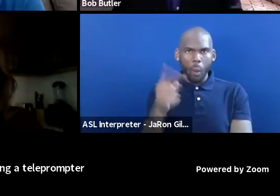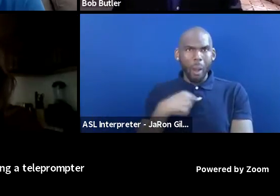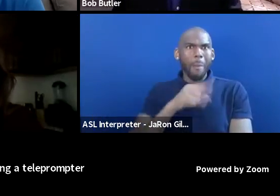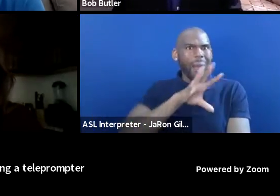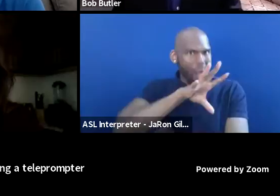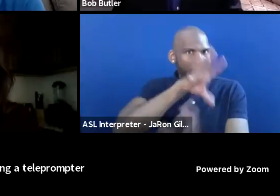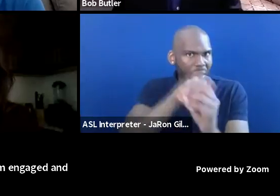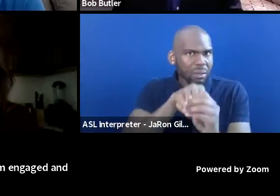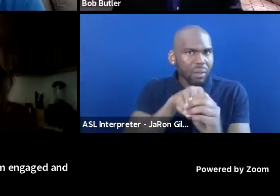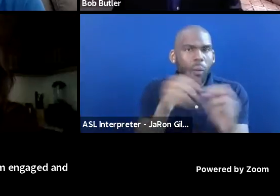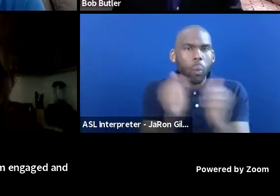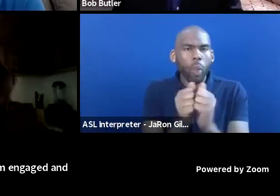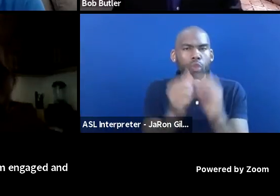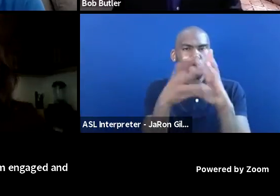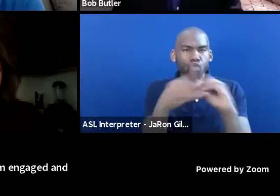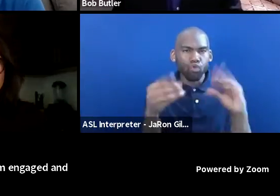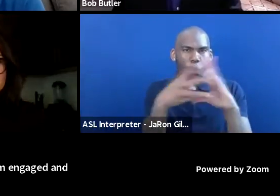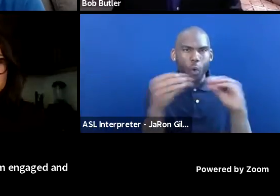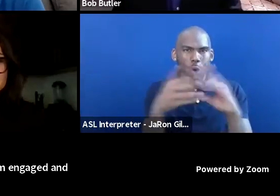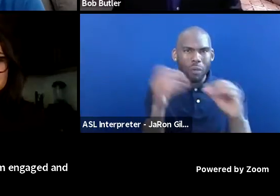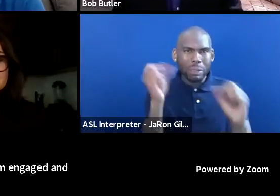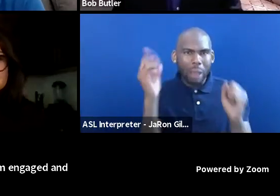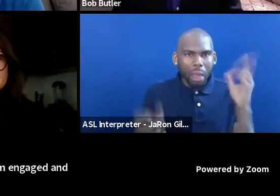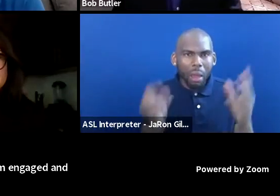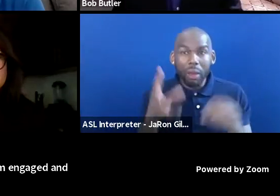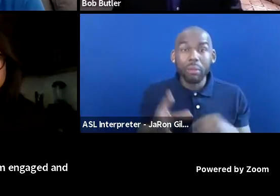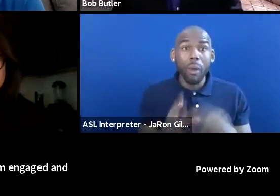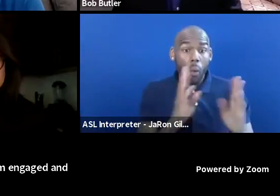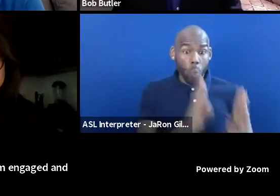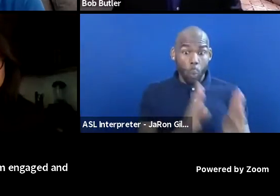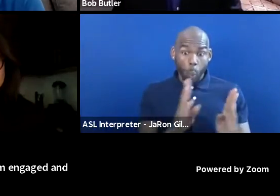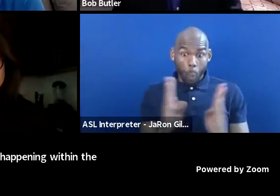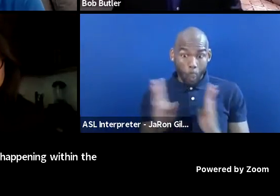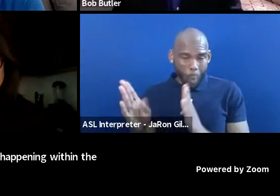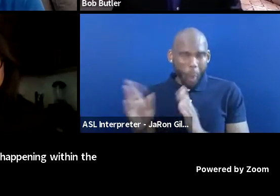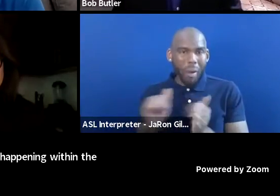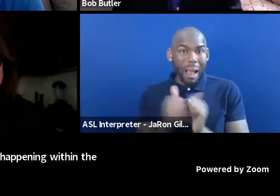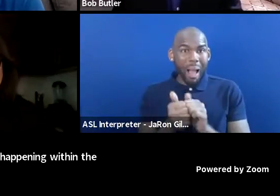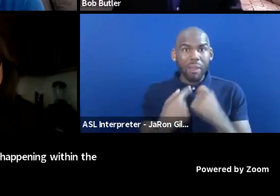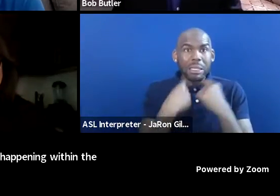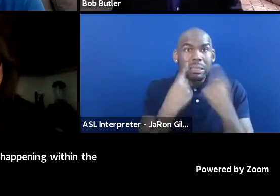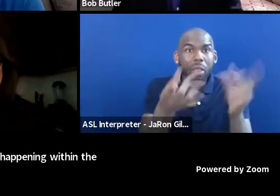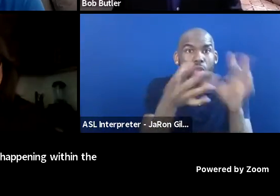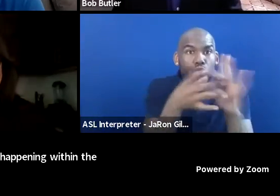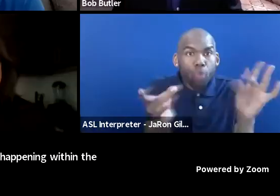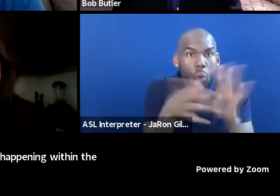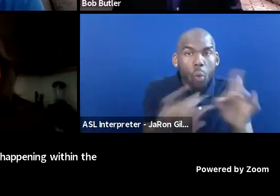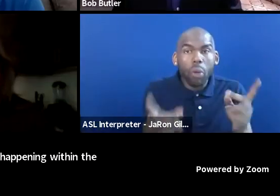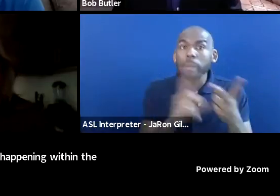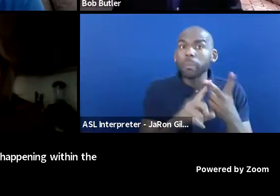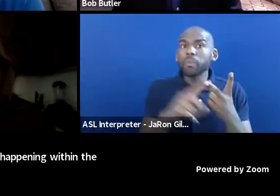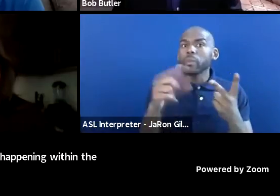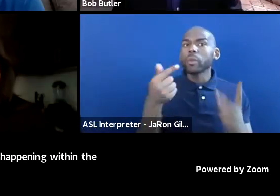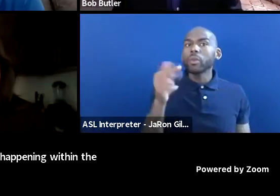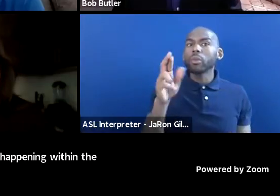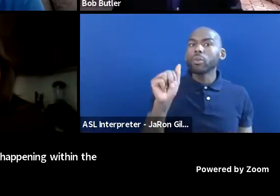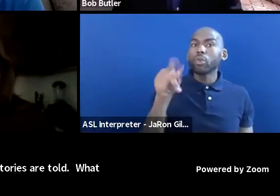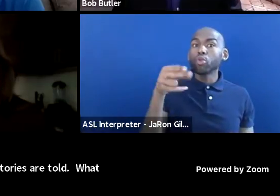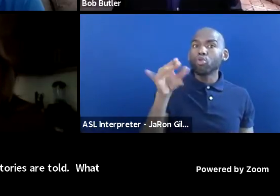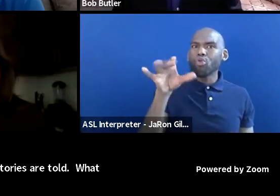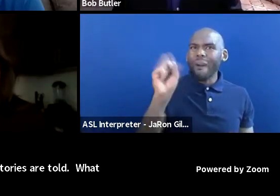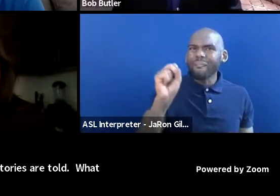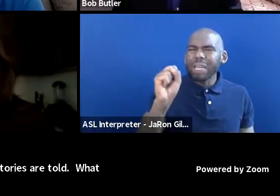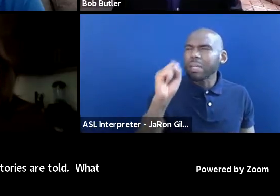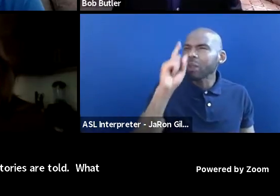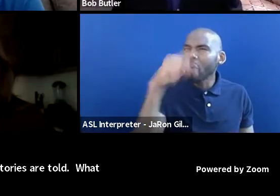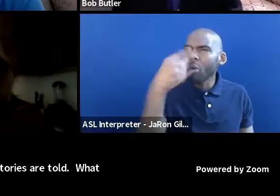within our newscast, including the order in which the stories are told, what the graphics might look like, or the information